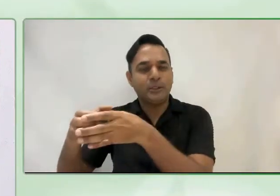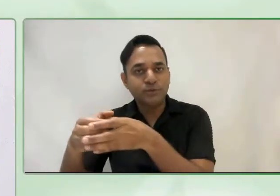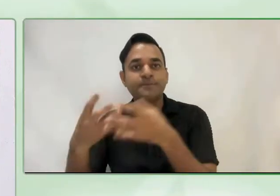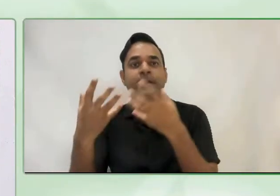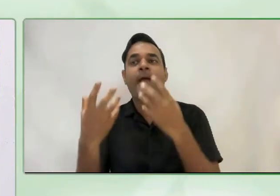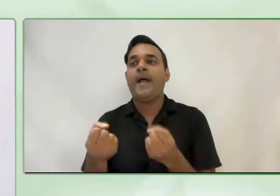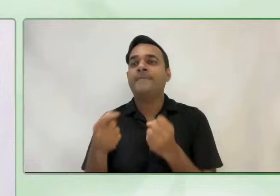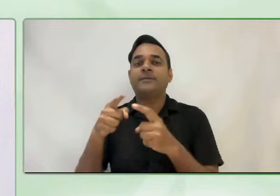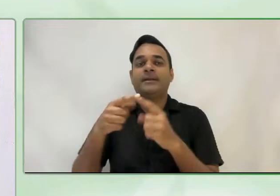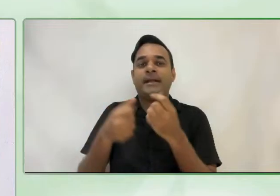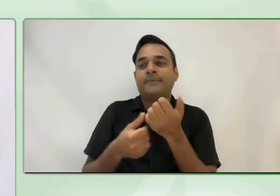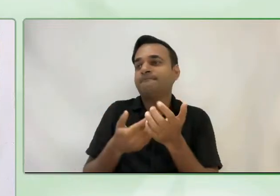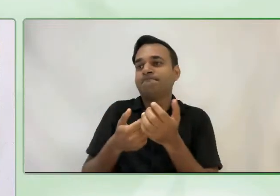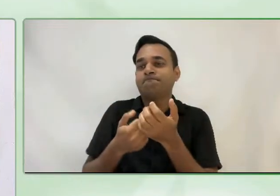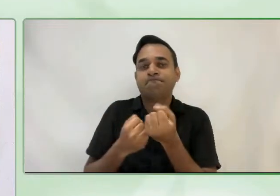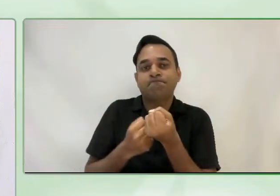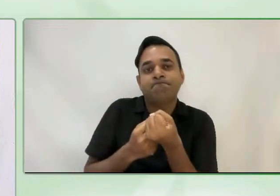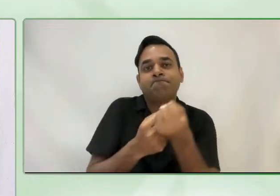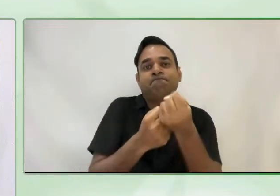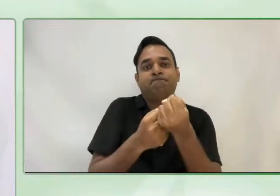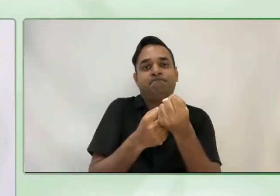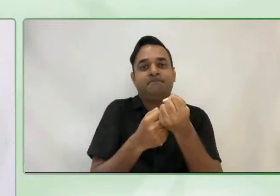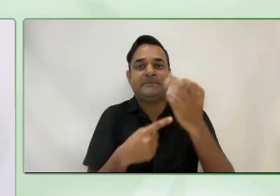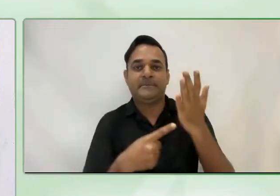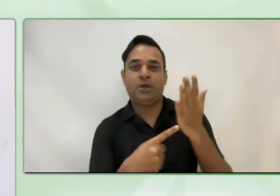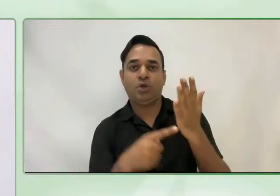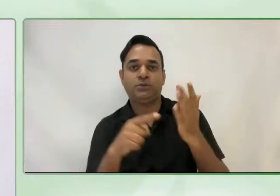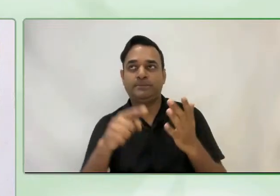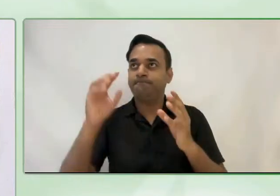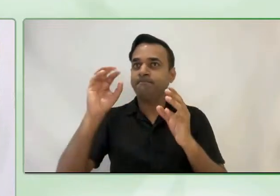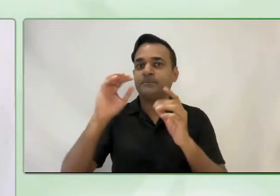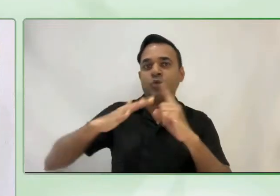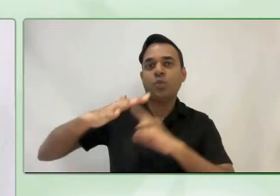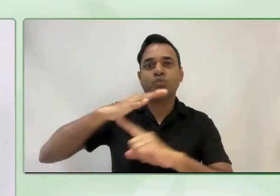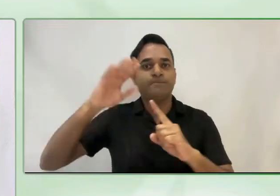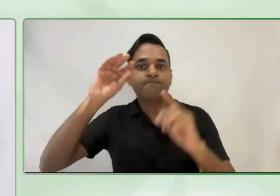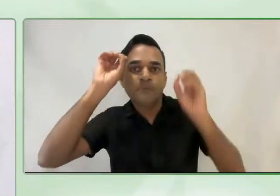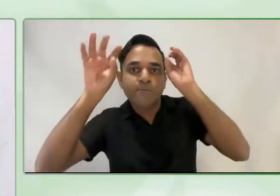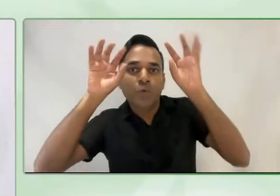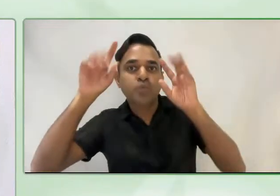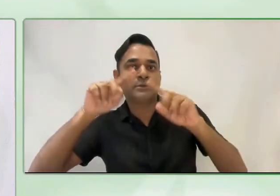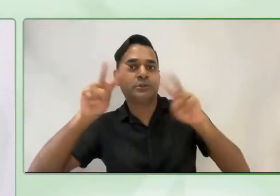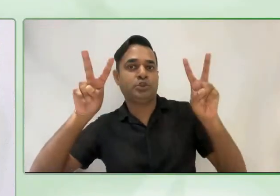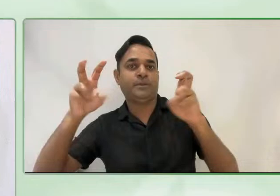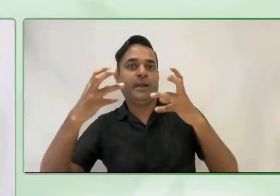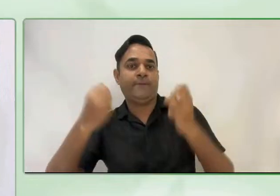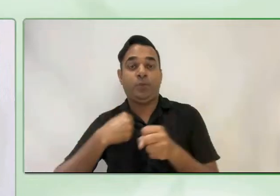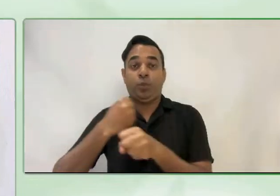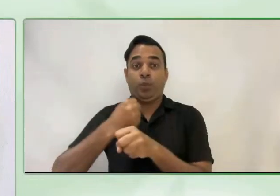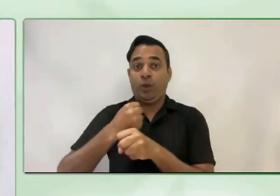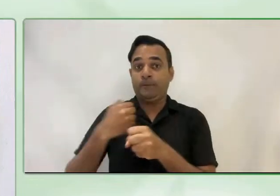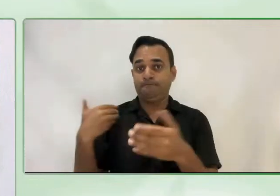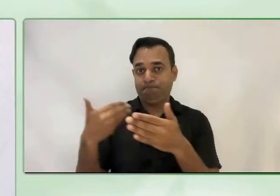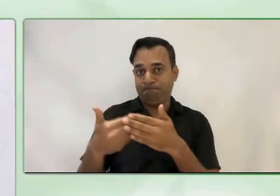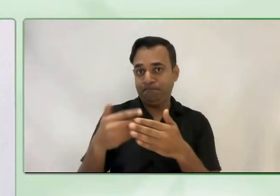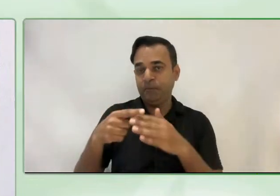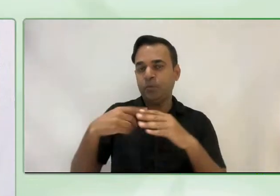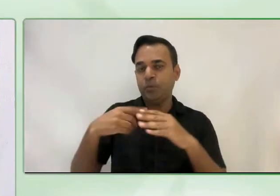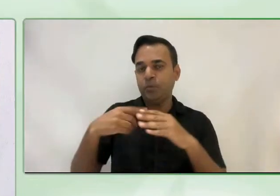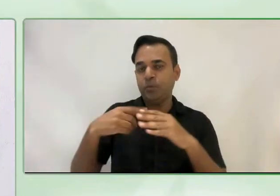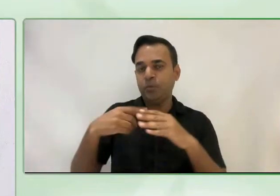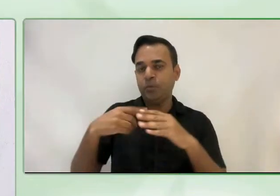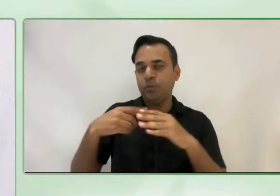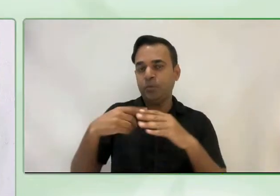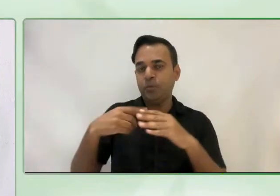Viennese companies usually. But in this cooperation with Zero Project, we work together also within Vienna